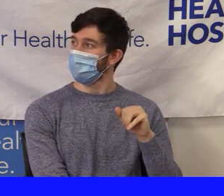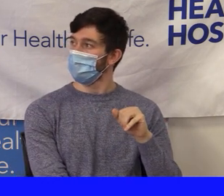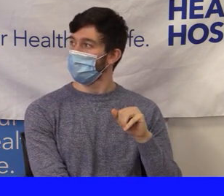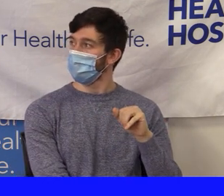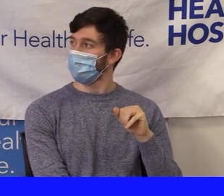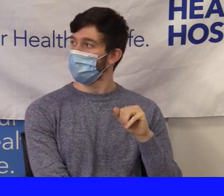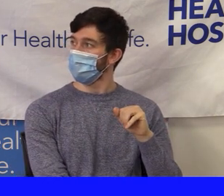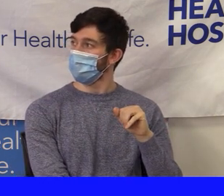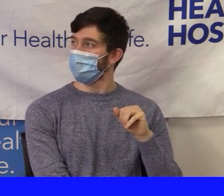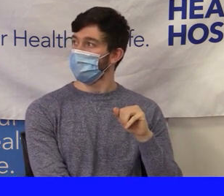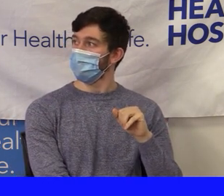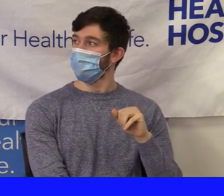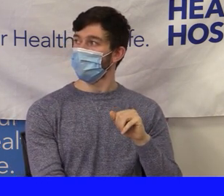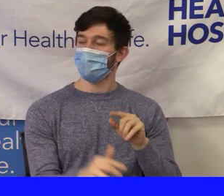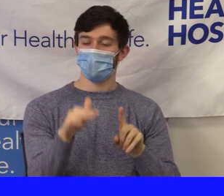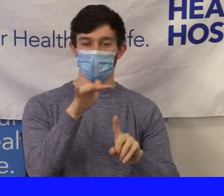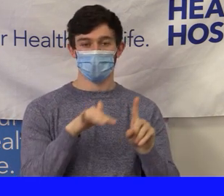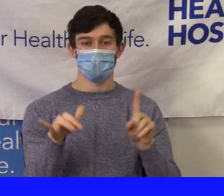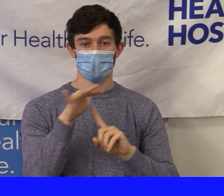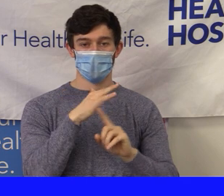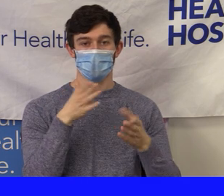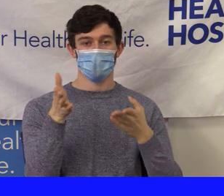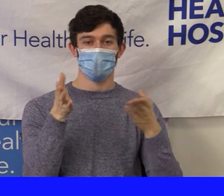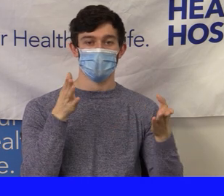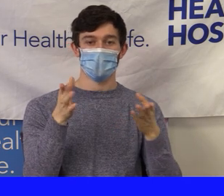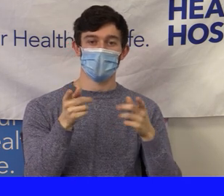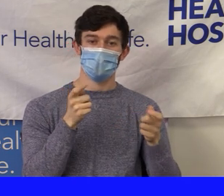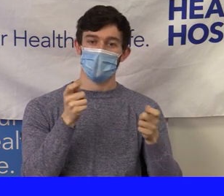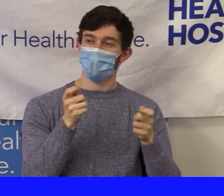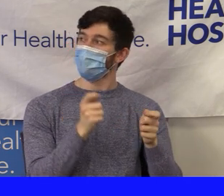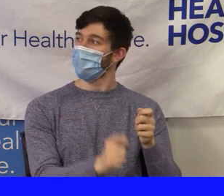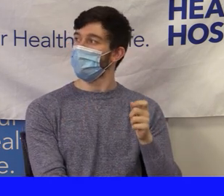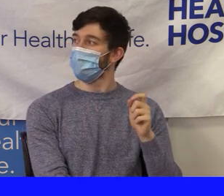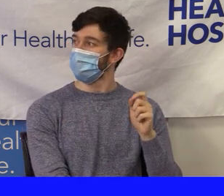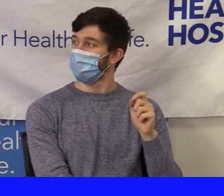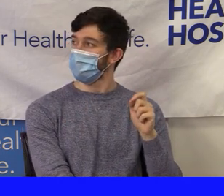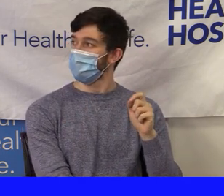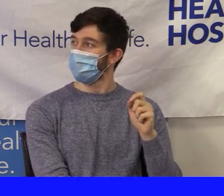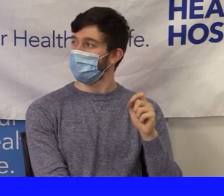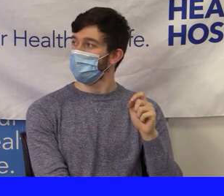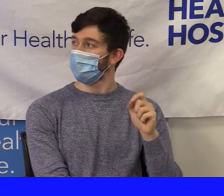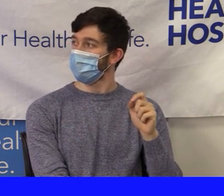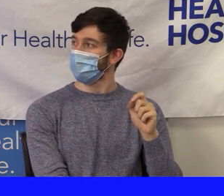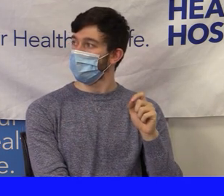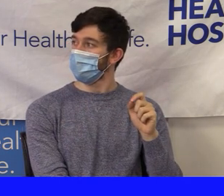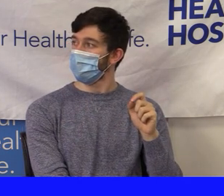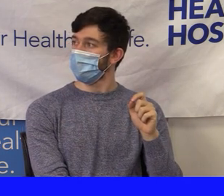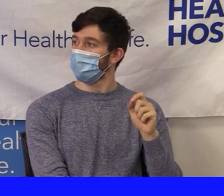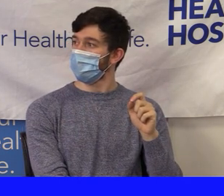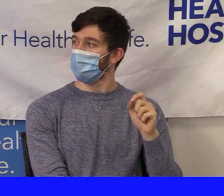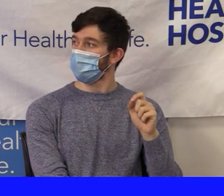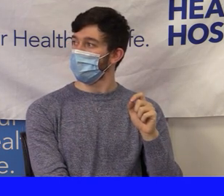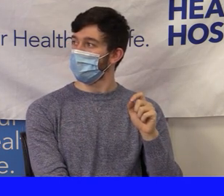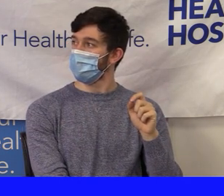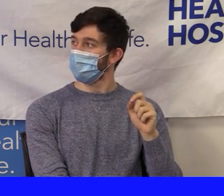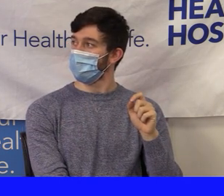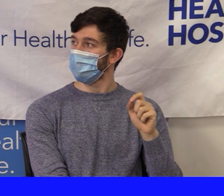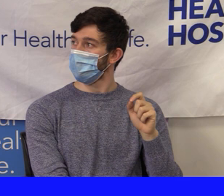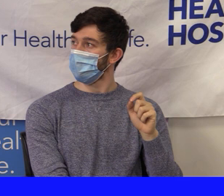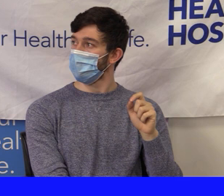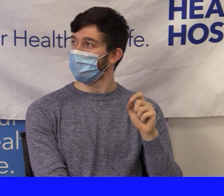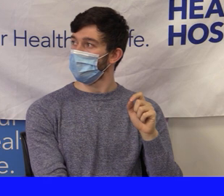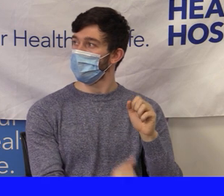renewals solely at the system's discretion with Grothal Healthcare, Grothal, to